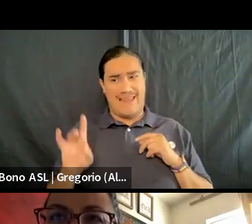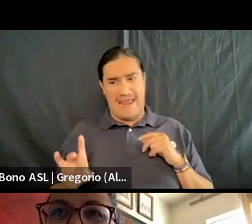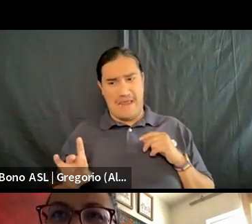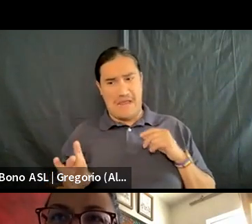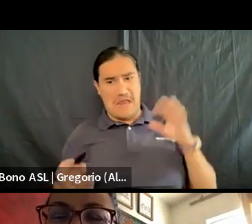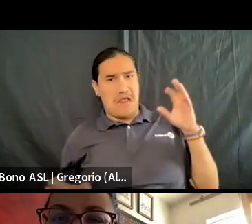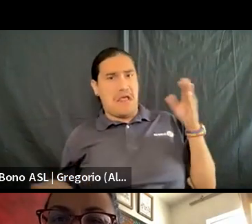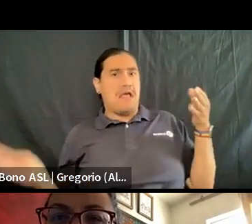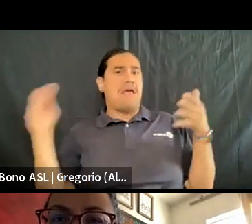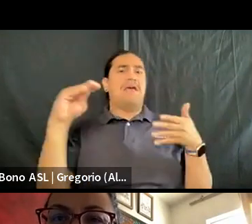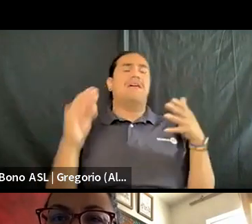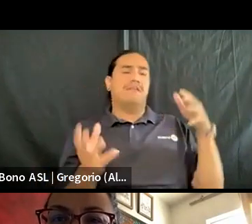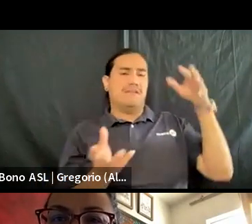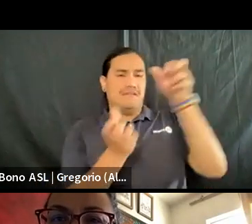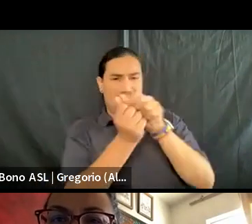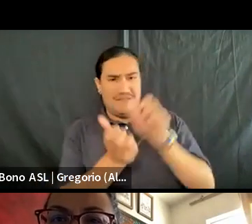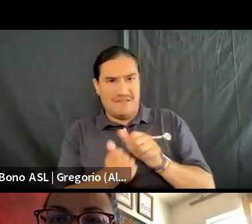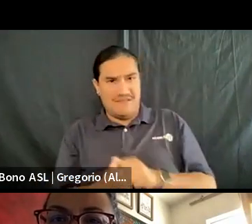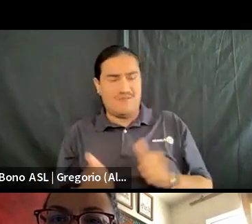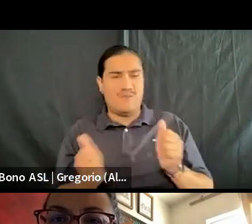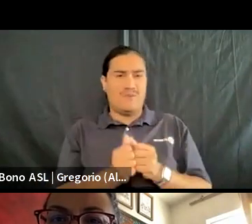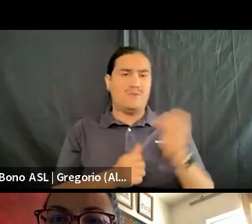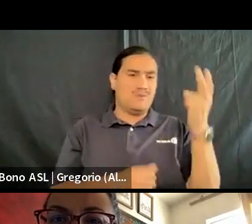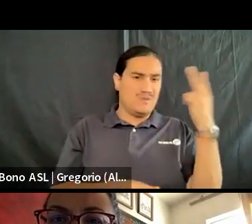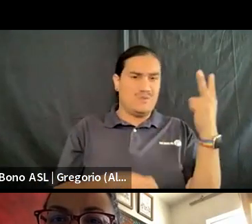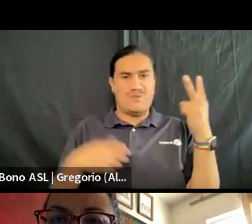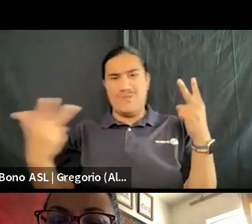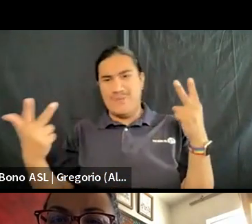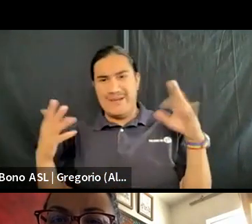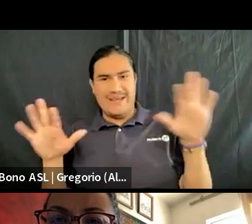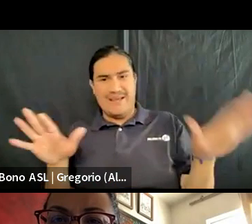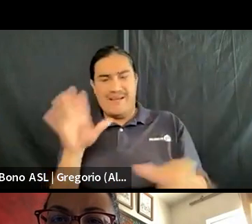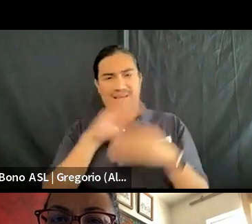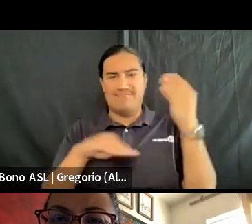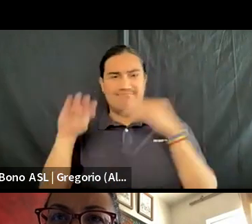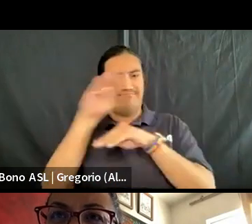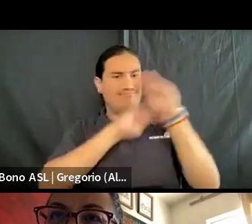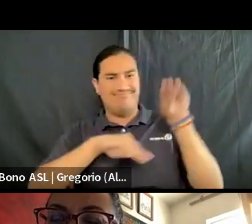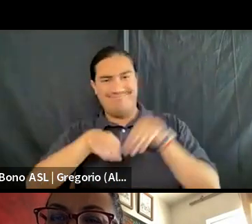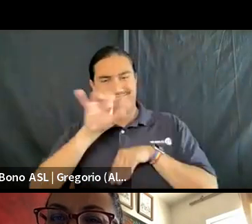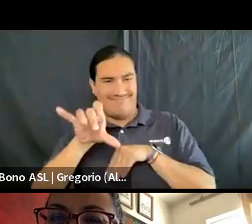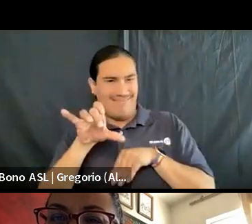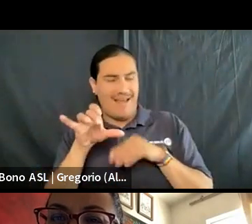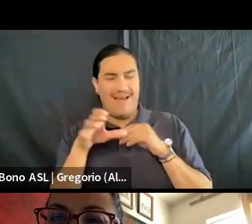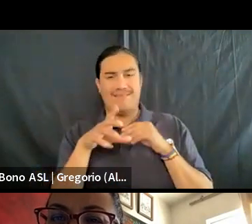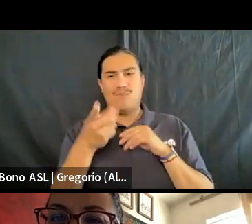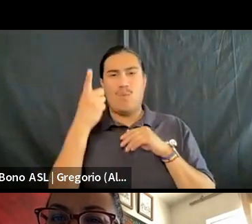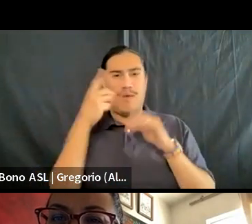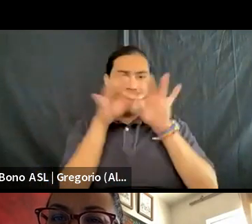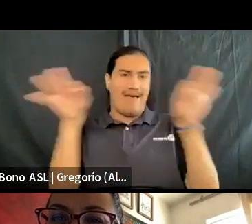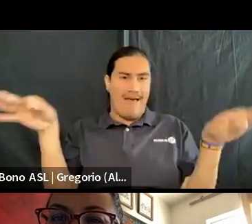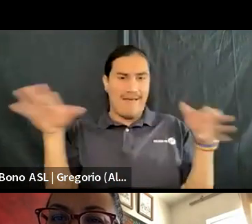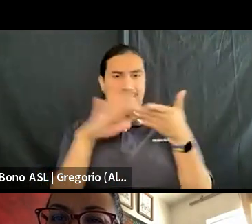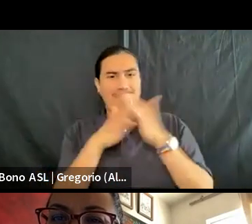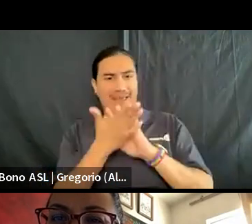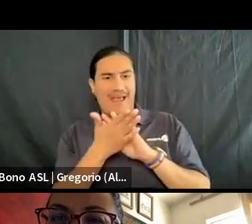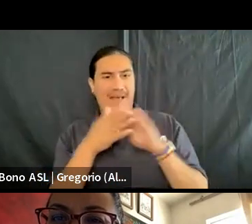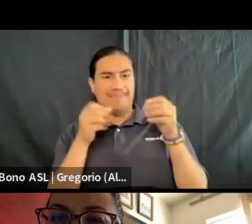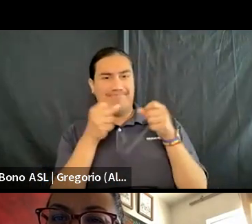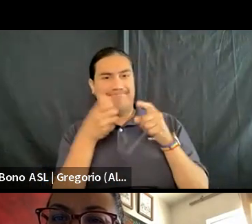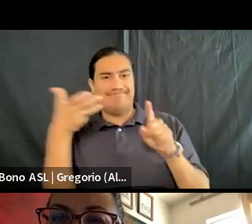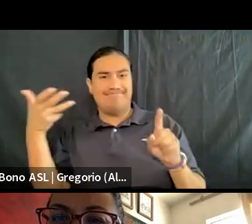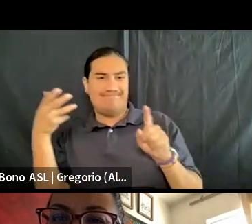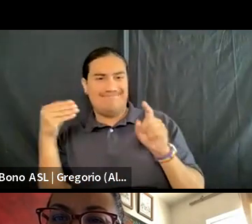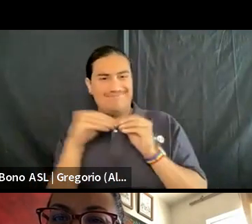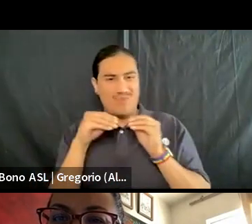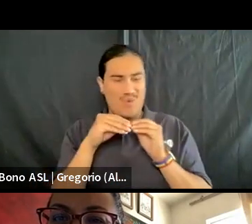then combined it with 2 and 3 and you know, what would have been a one-liner then turned into a little bit more of